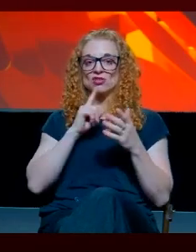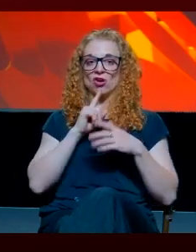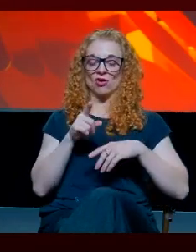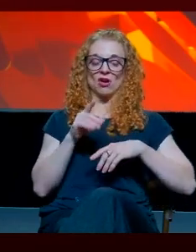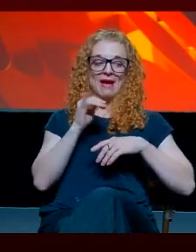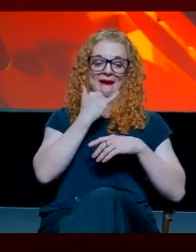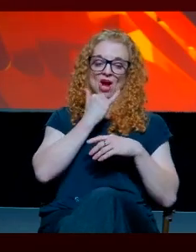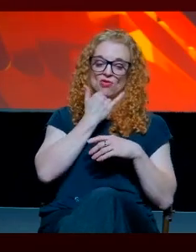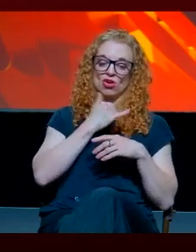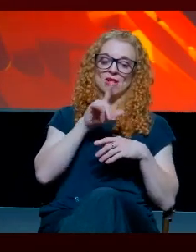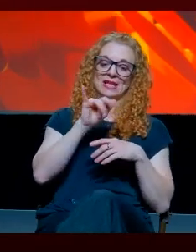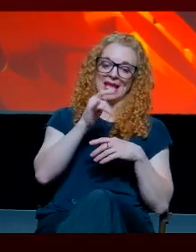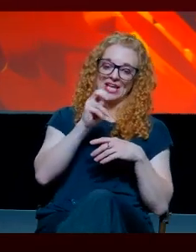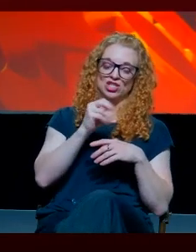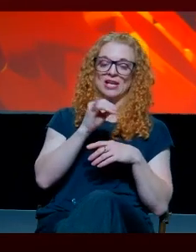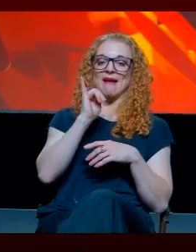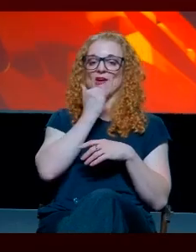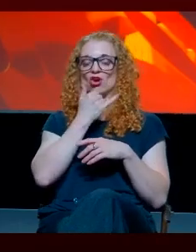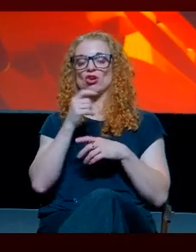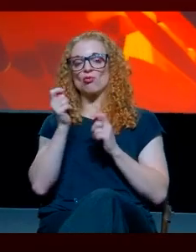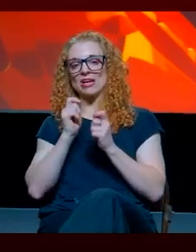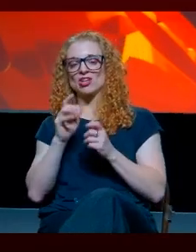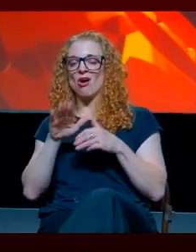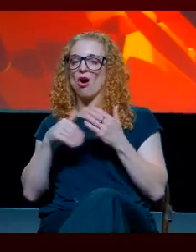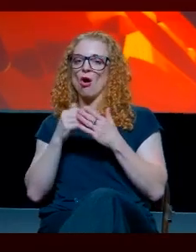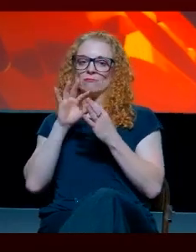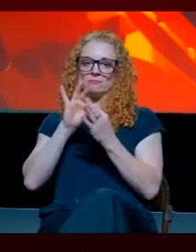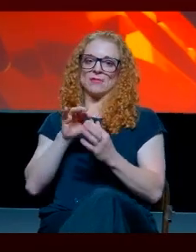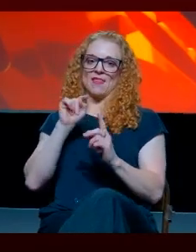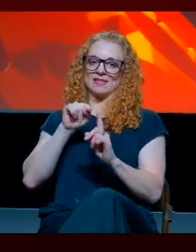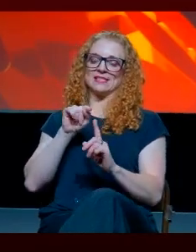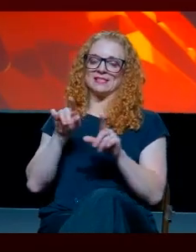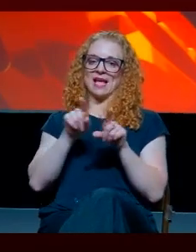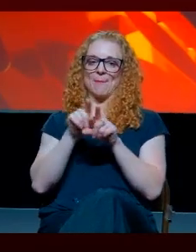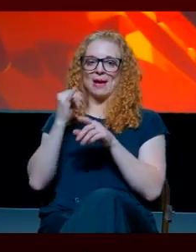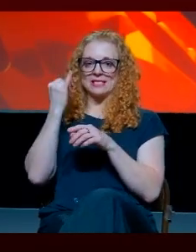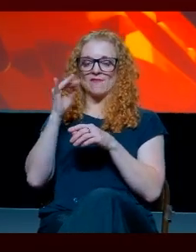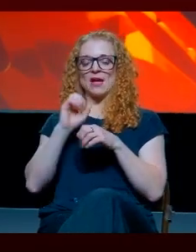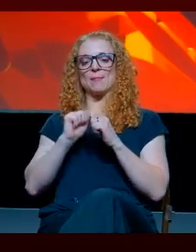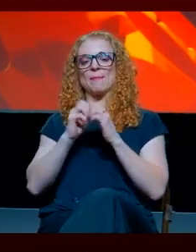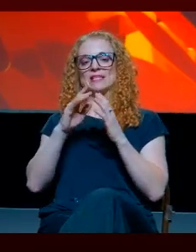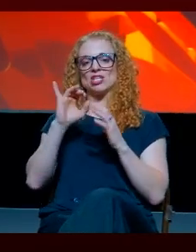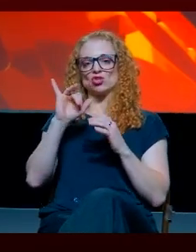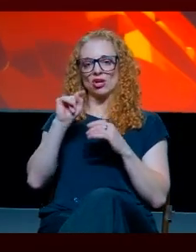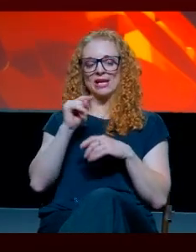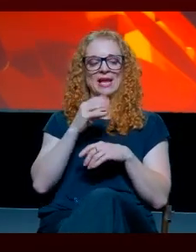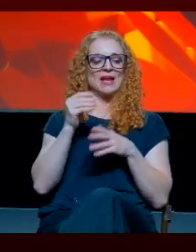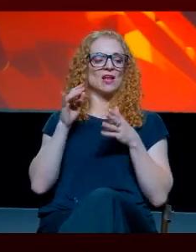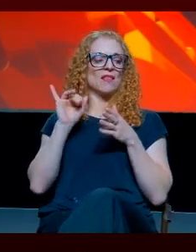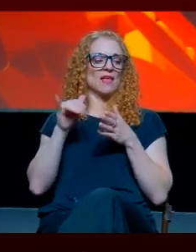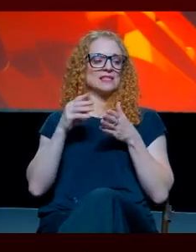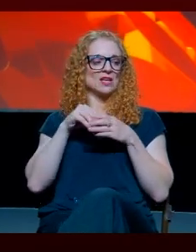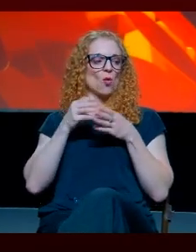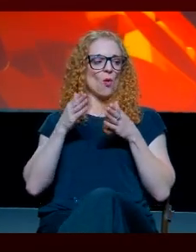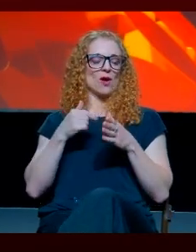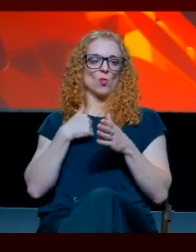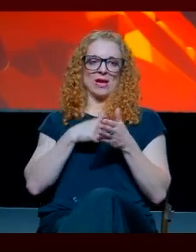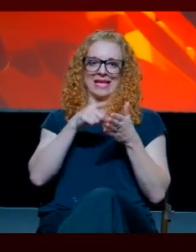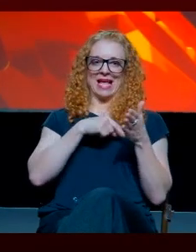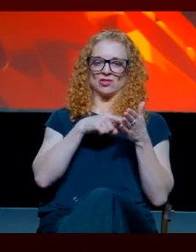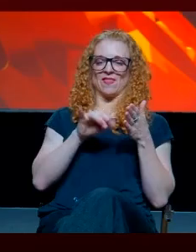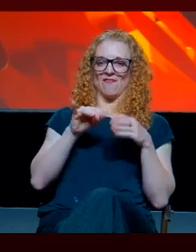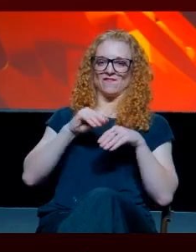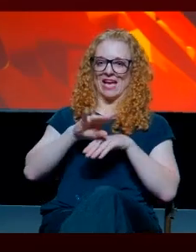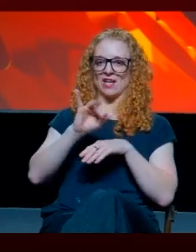mitigation, error correction, they're all based on the same idea of implementing a circuit and implementing it in a way that we cancel the effect of the noise.